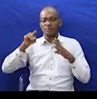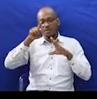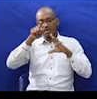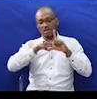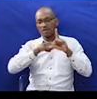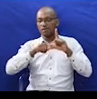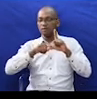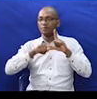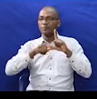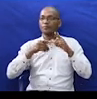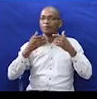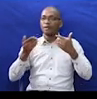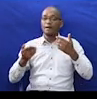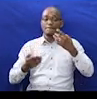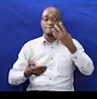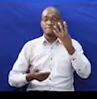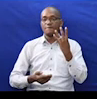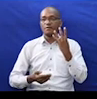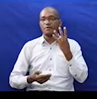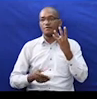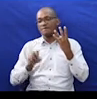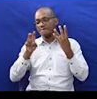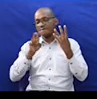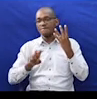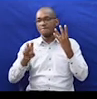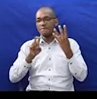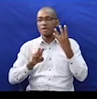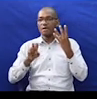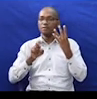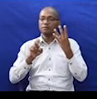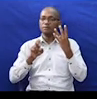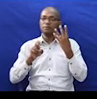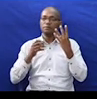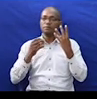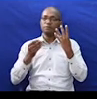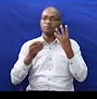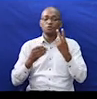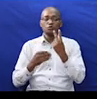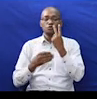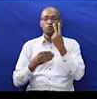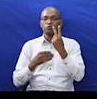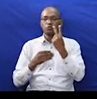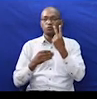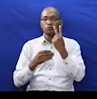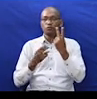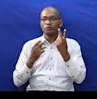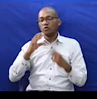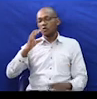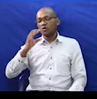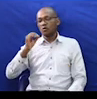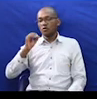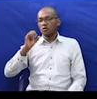to this, find the value of 2 cos M plus 3